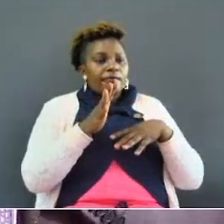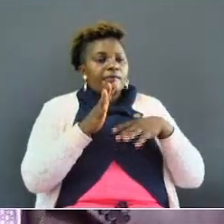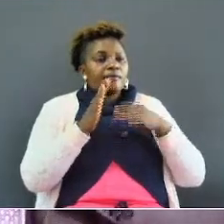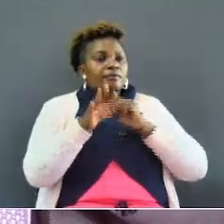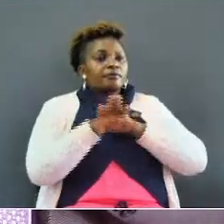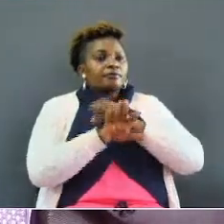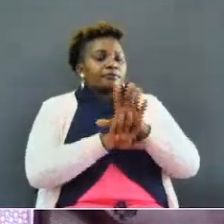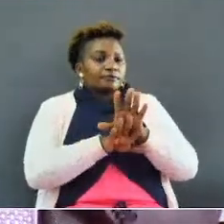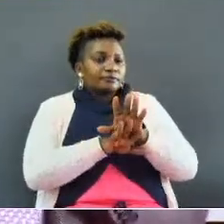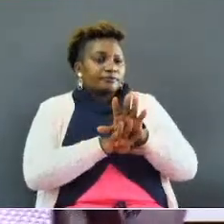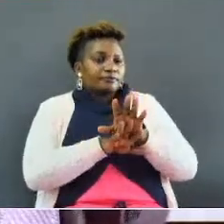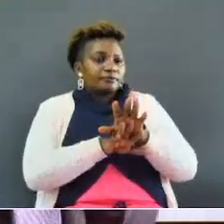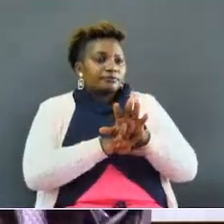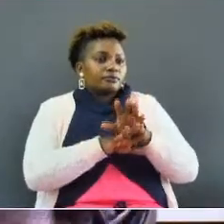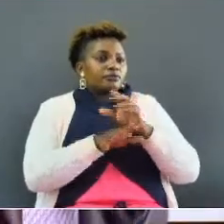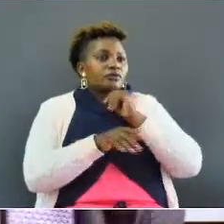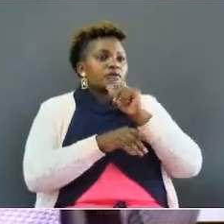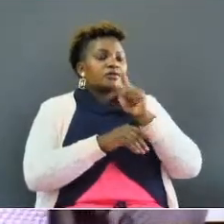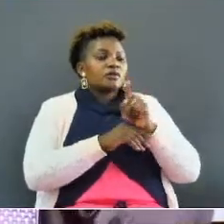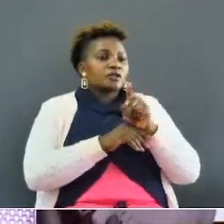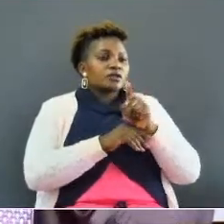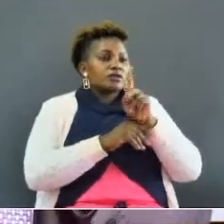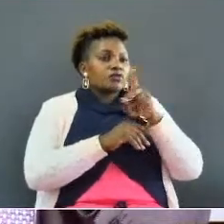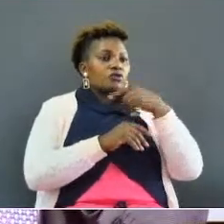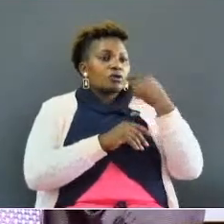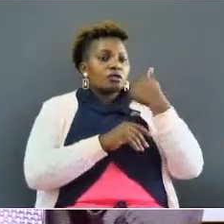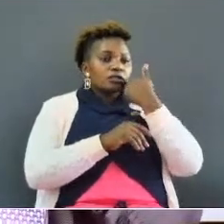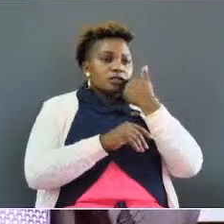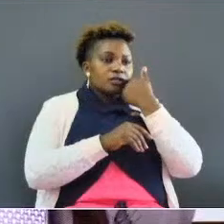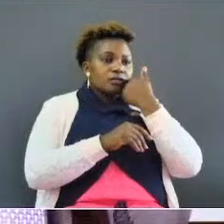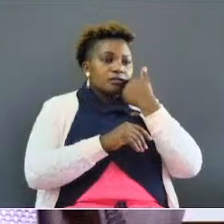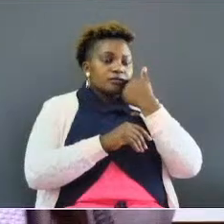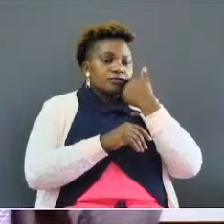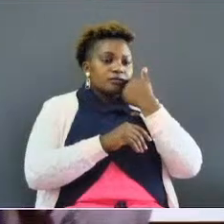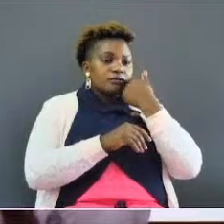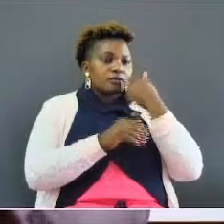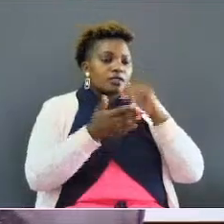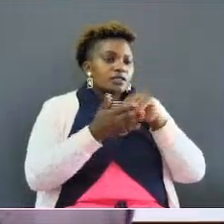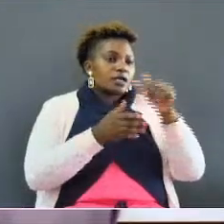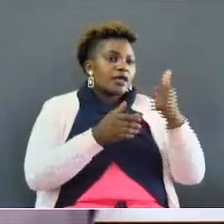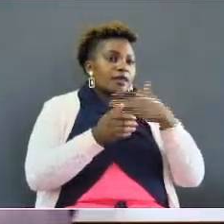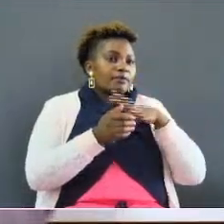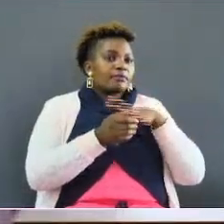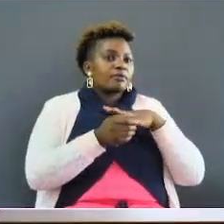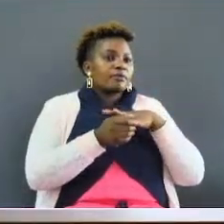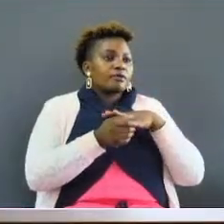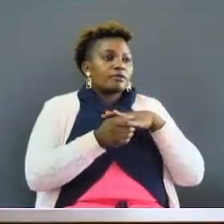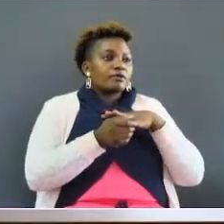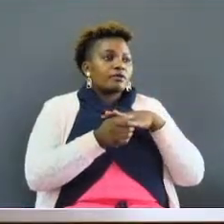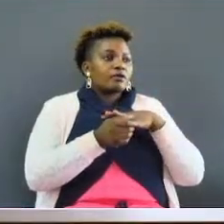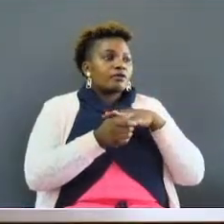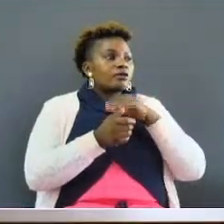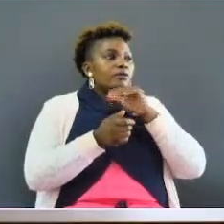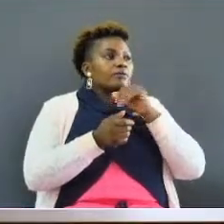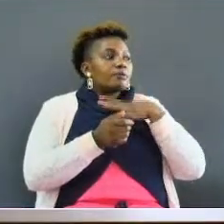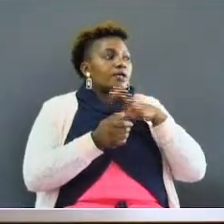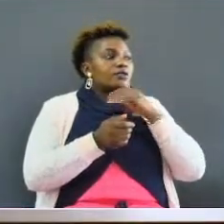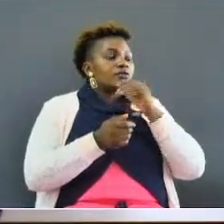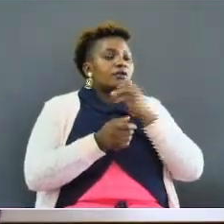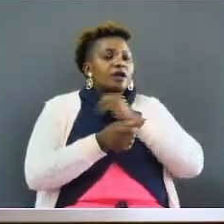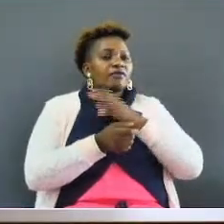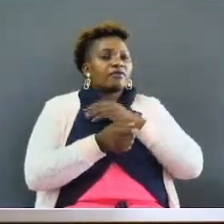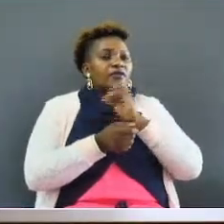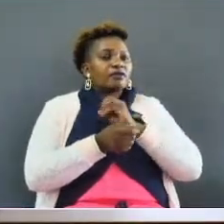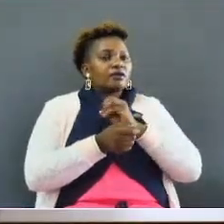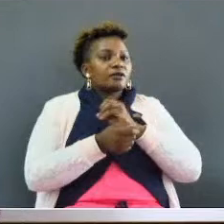you is not the one you are seeing who is sick. It is that person you are not afraid of. I